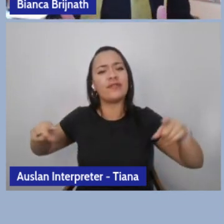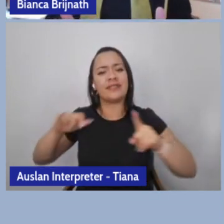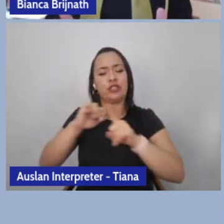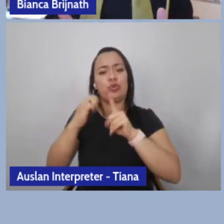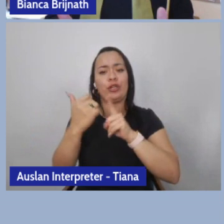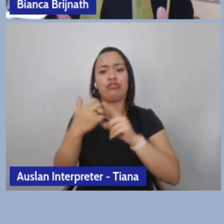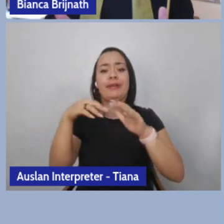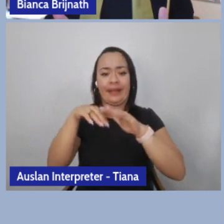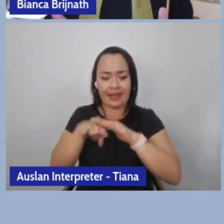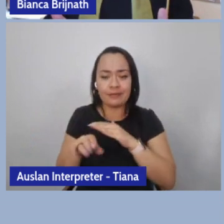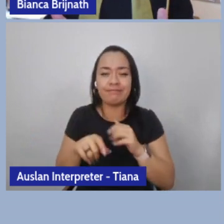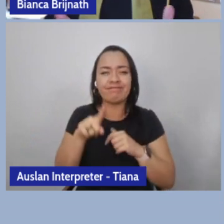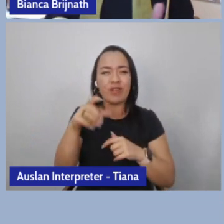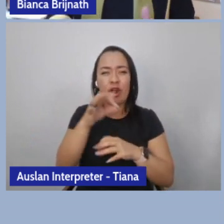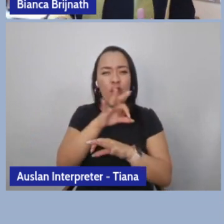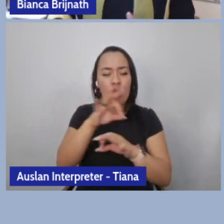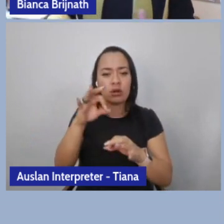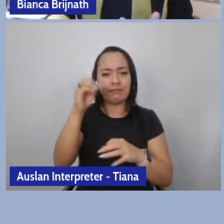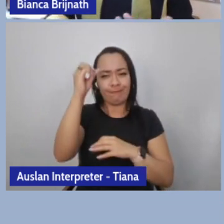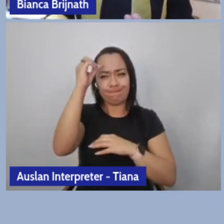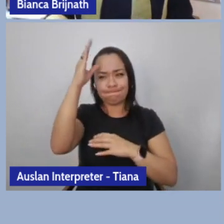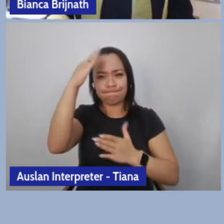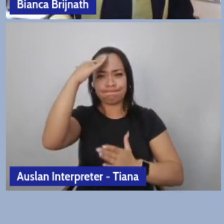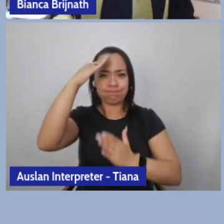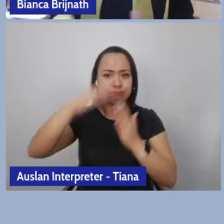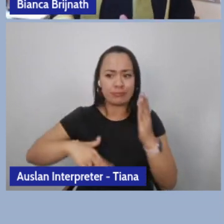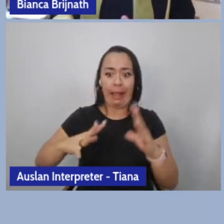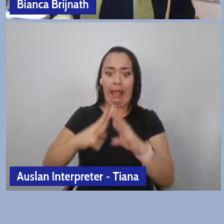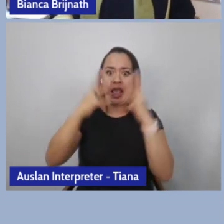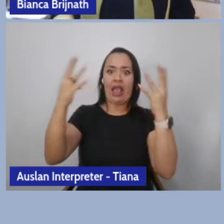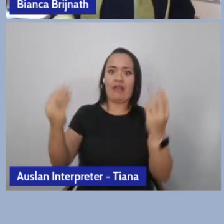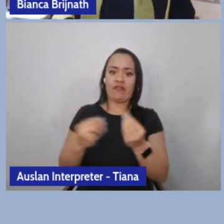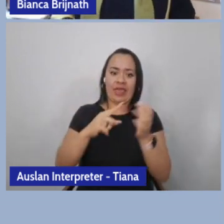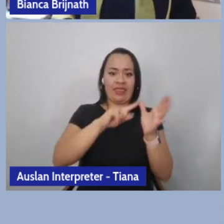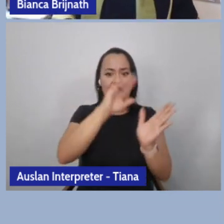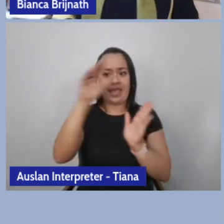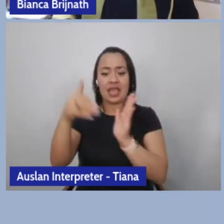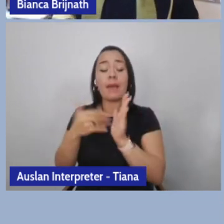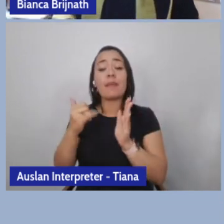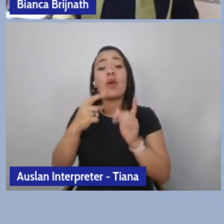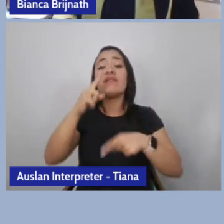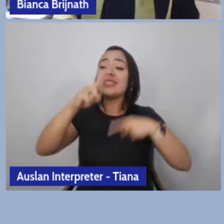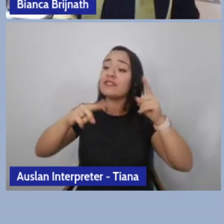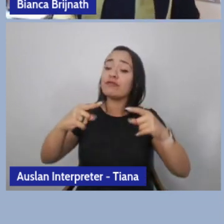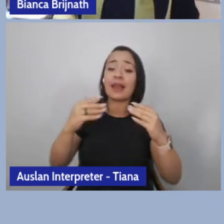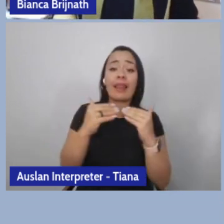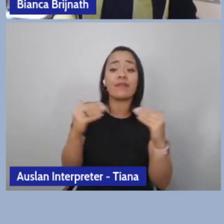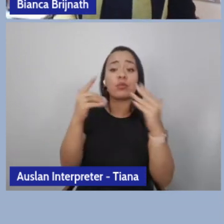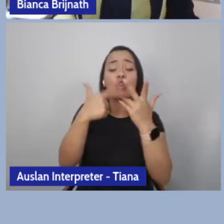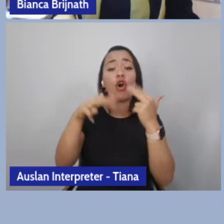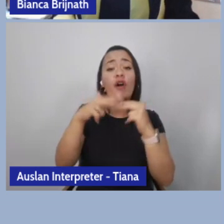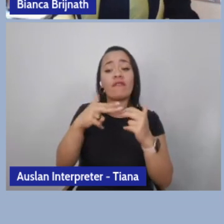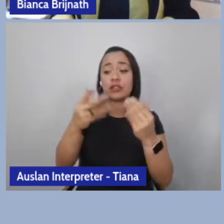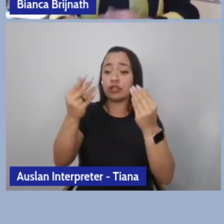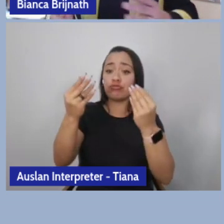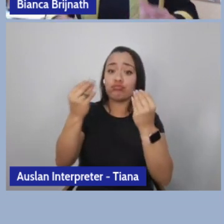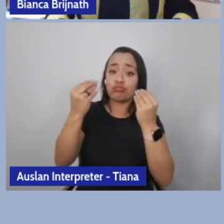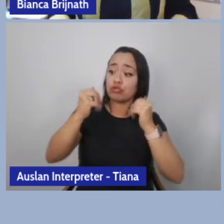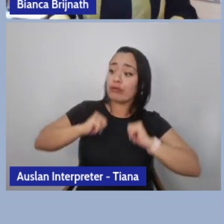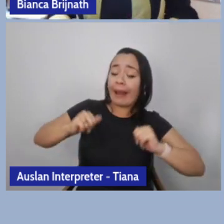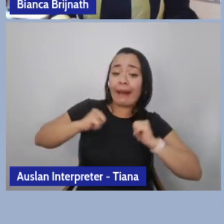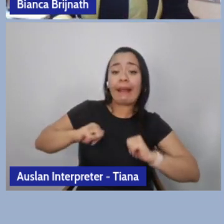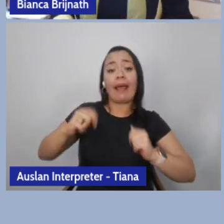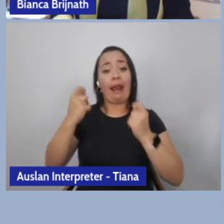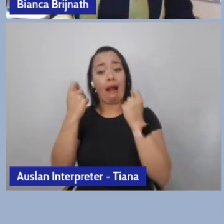be an expert in everything all at once. And you might have varying levels of training and understanding. And there are